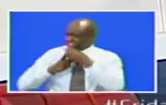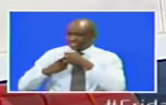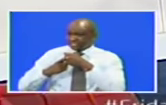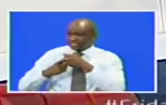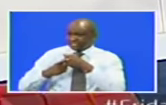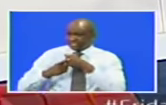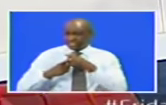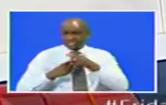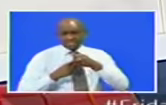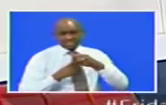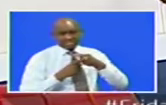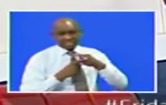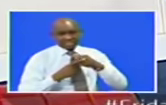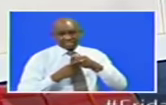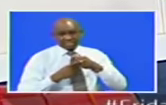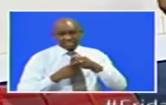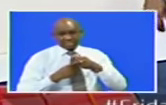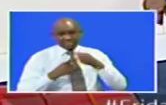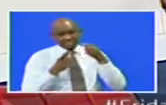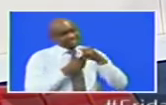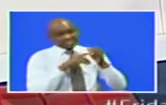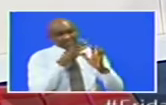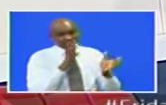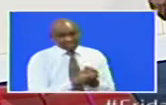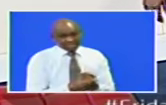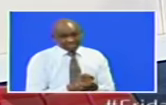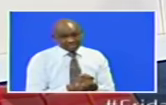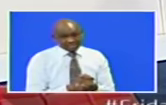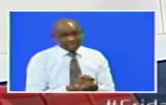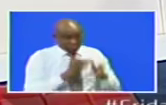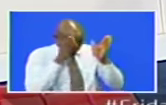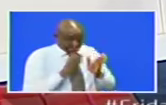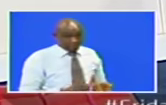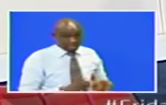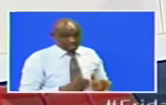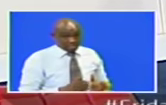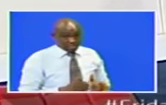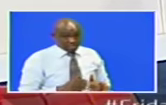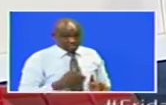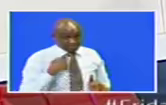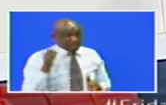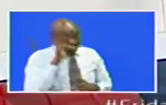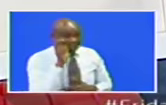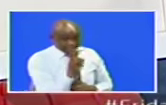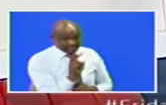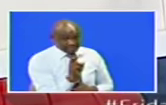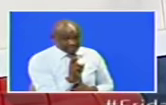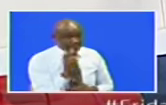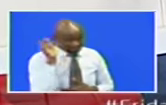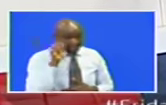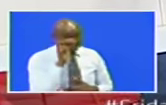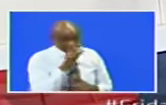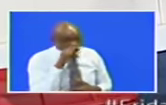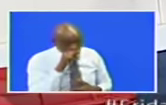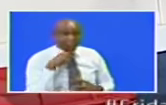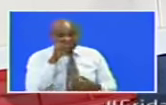said 670 something. Of course. 678. Personally, but I've never seen weed except the